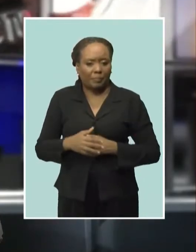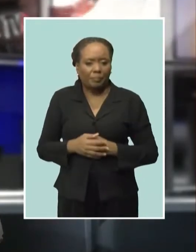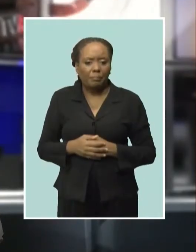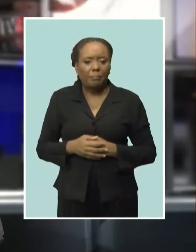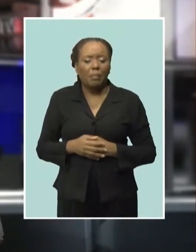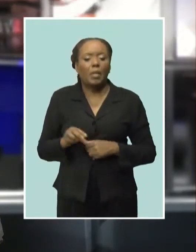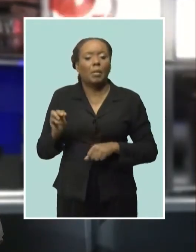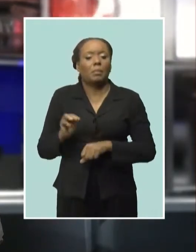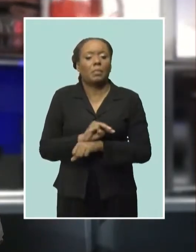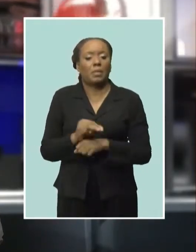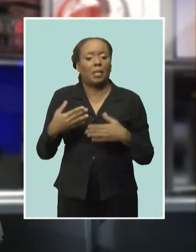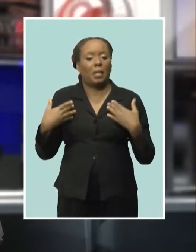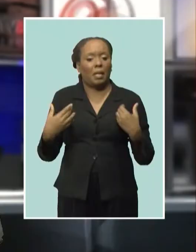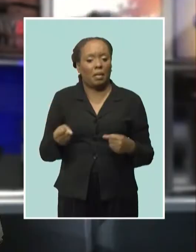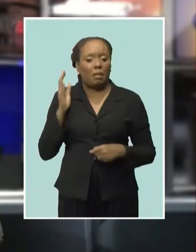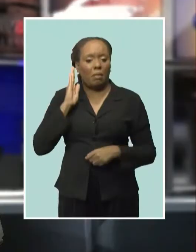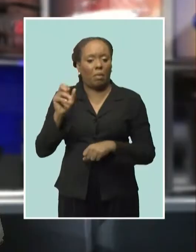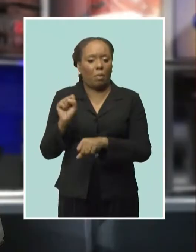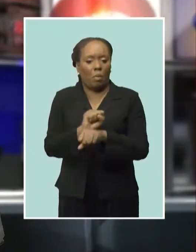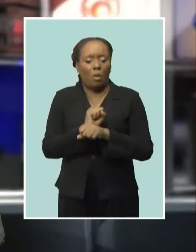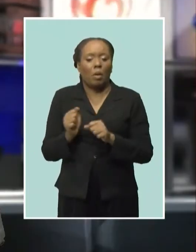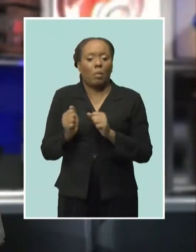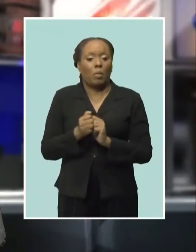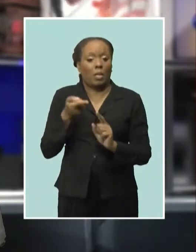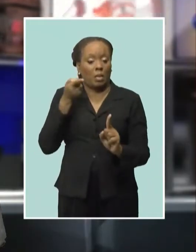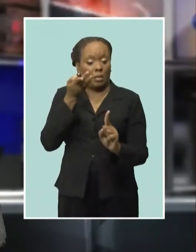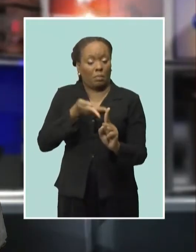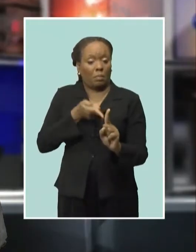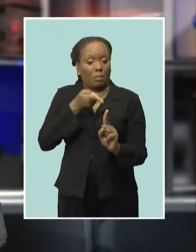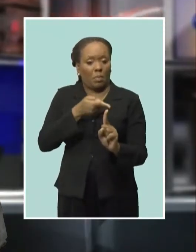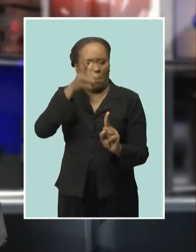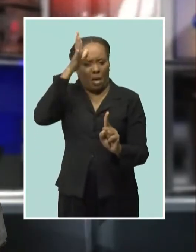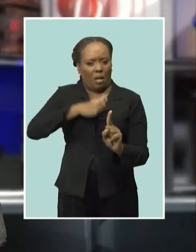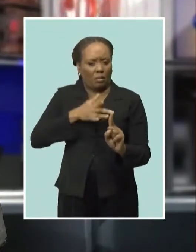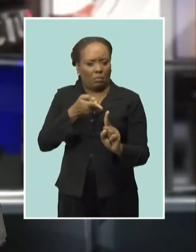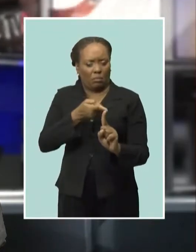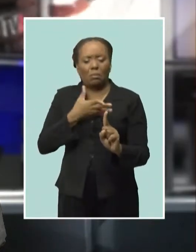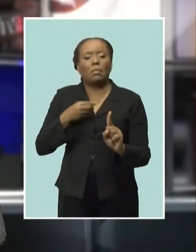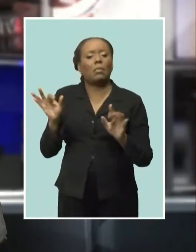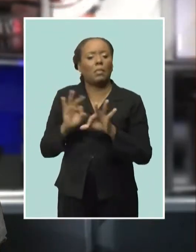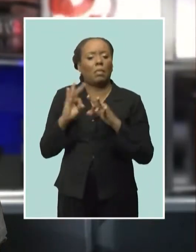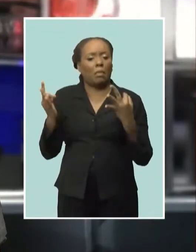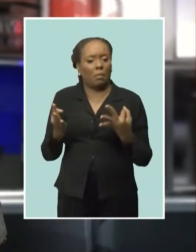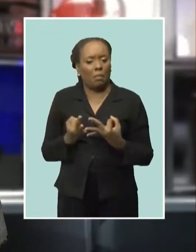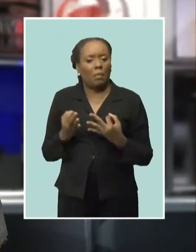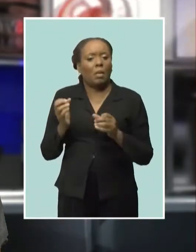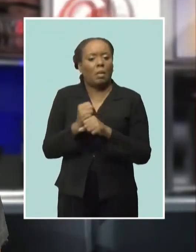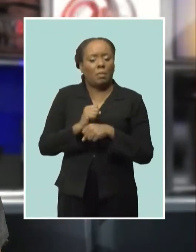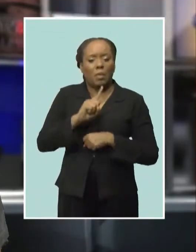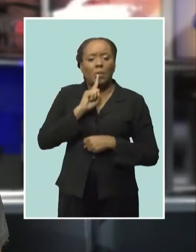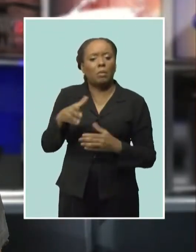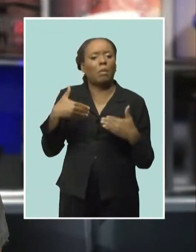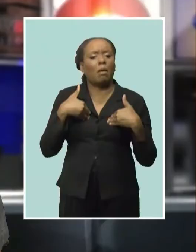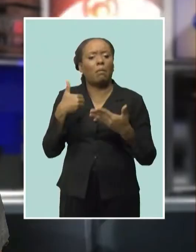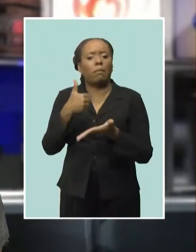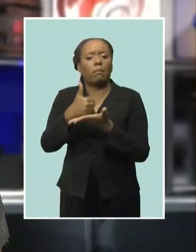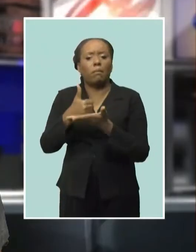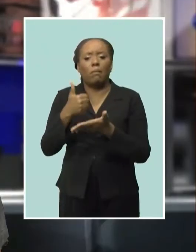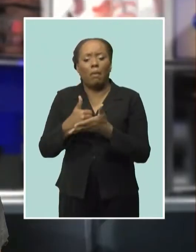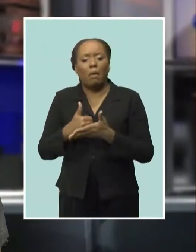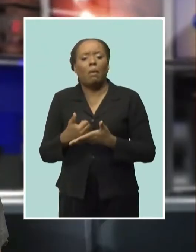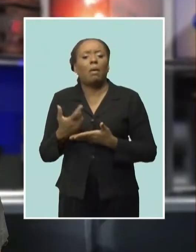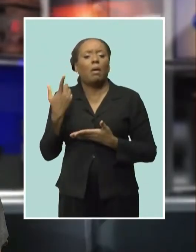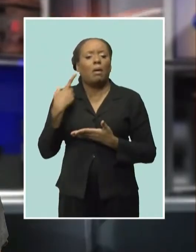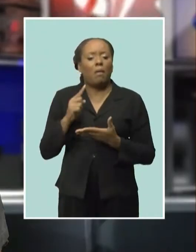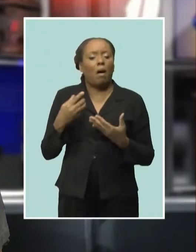further noted that the Ministry of Health and Wellness will continue working with the gentleman and his family to ensure that the long-term course of treatment